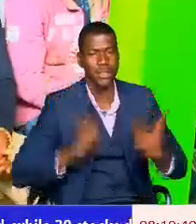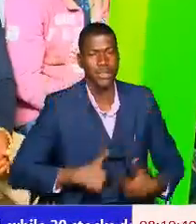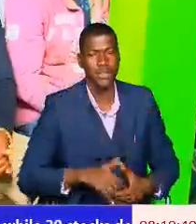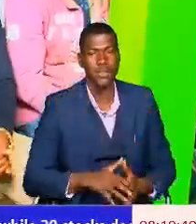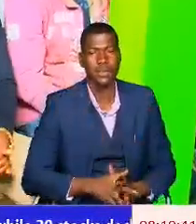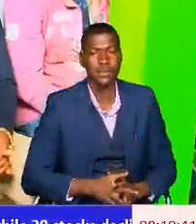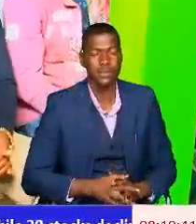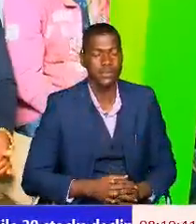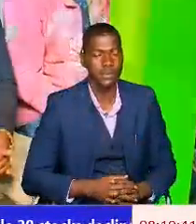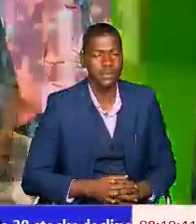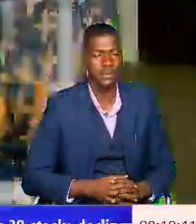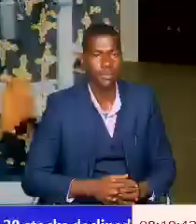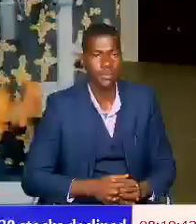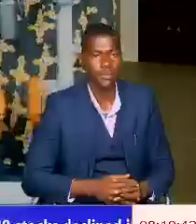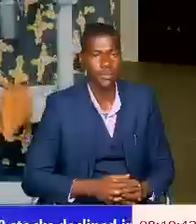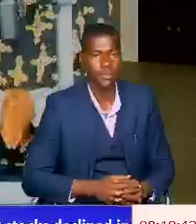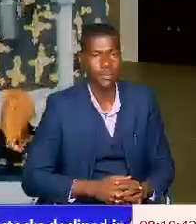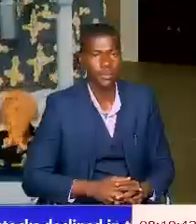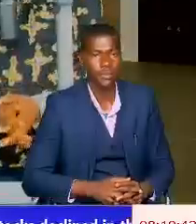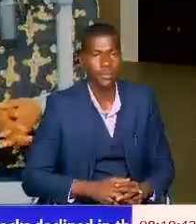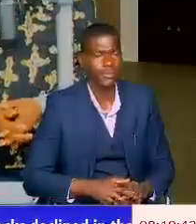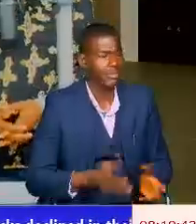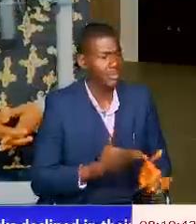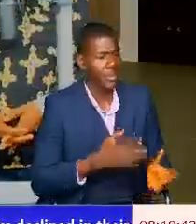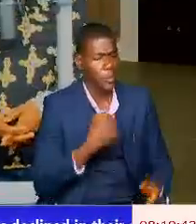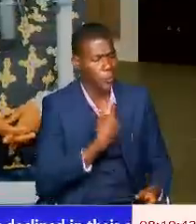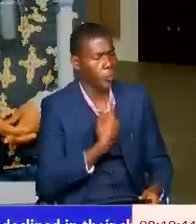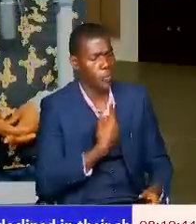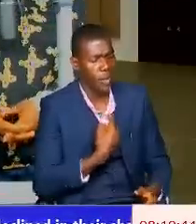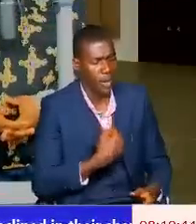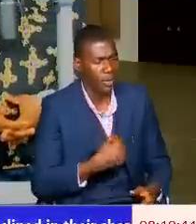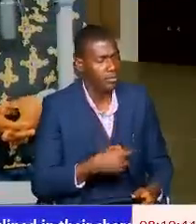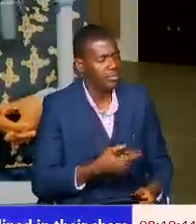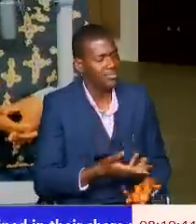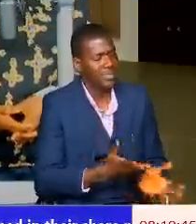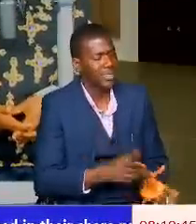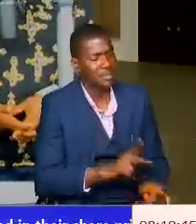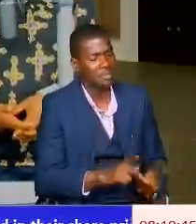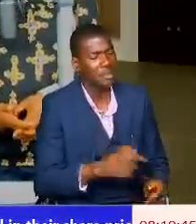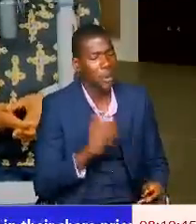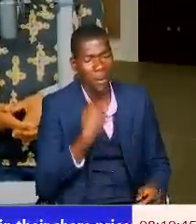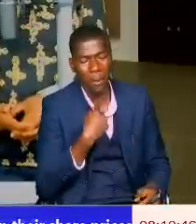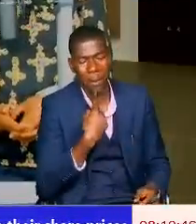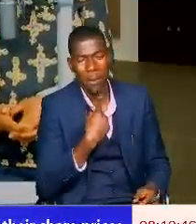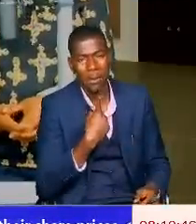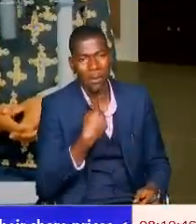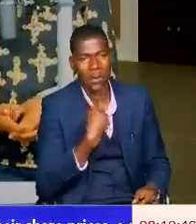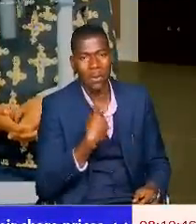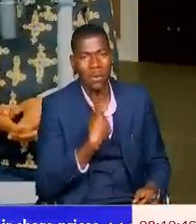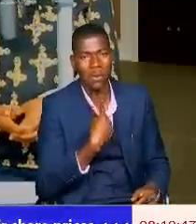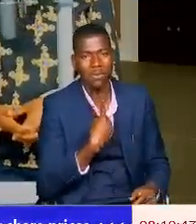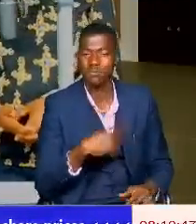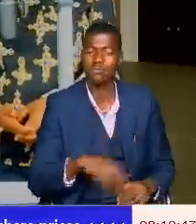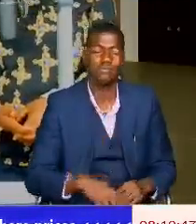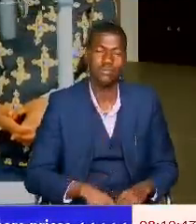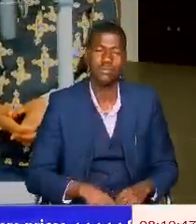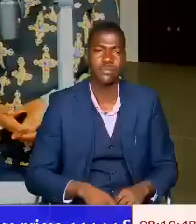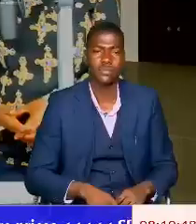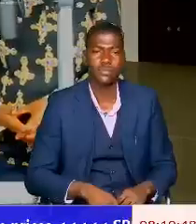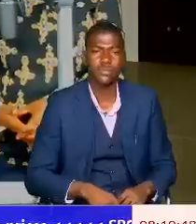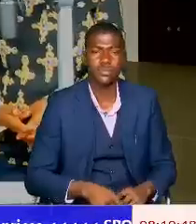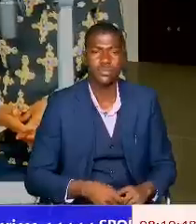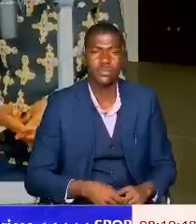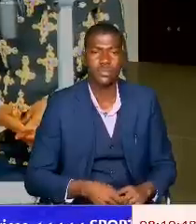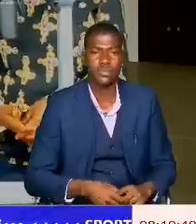Who them be? Who them be? Who them be? Who them be? Who them be? Who them